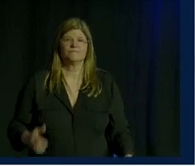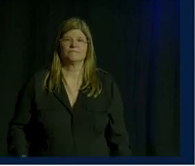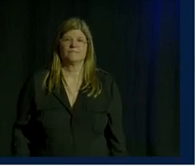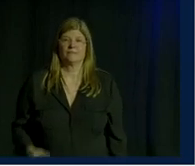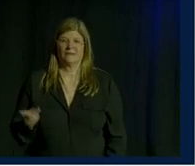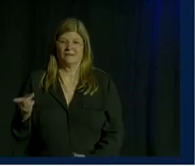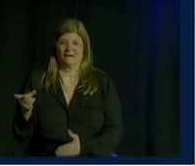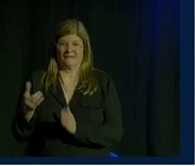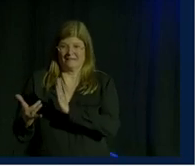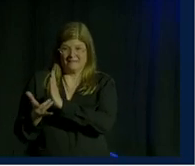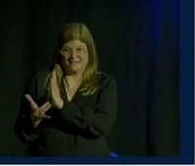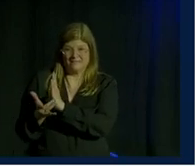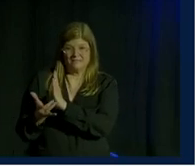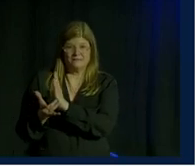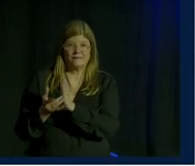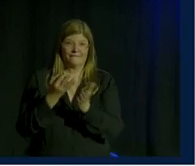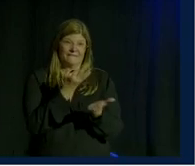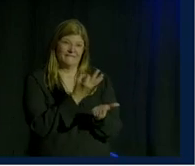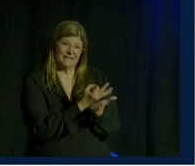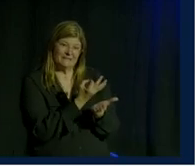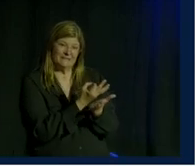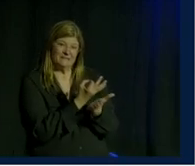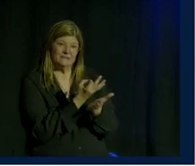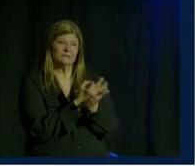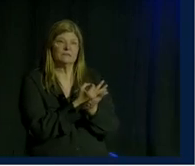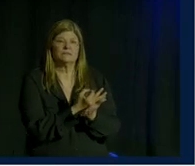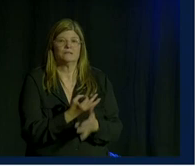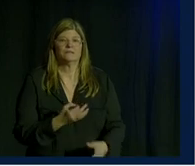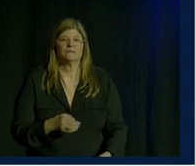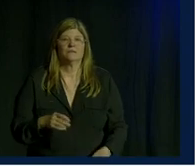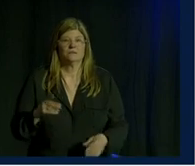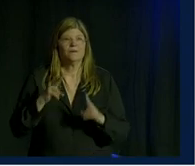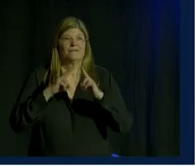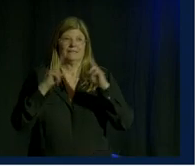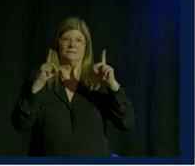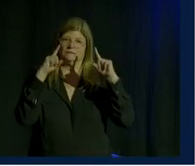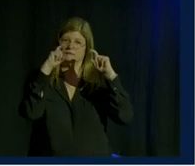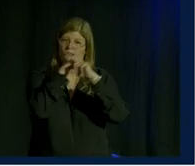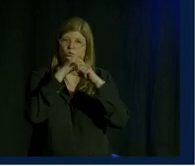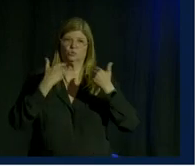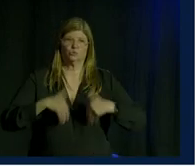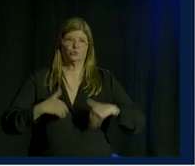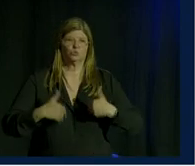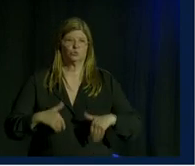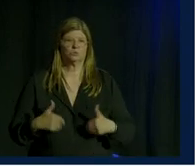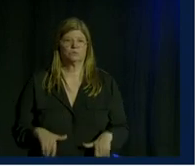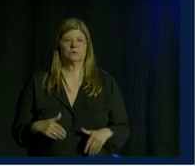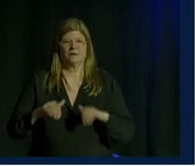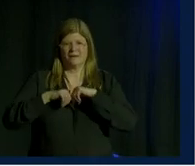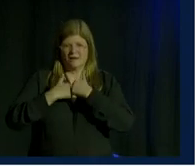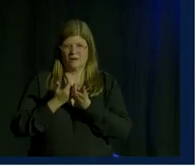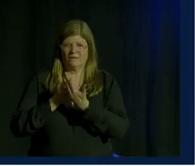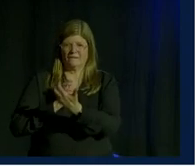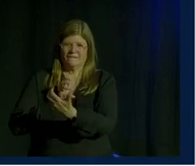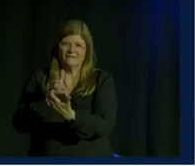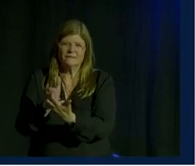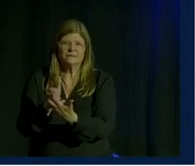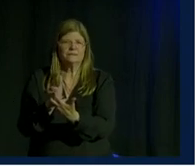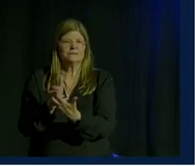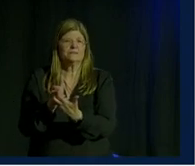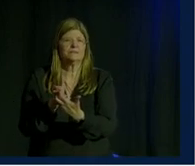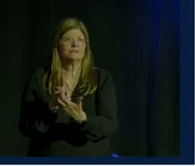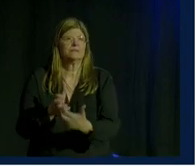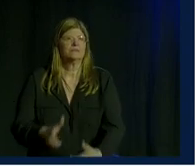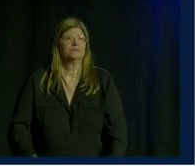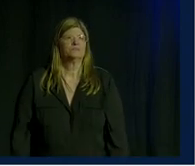resources, you might see a lot of different pieces. Next. But how do they fit together? How do they become a whole? How do you